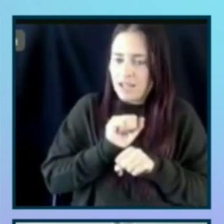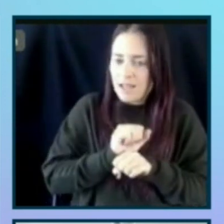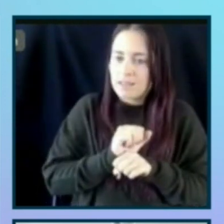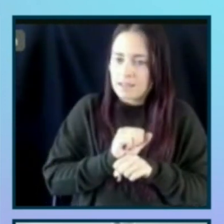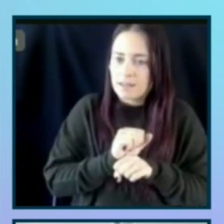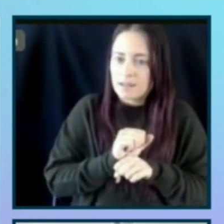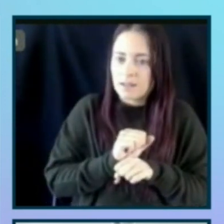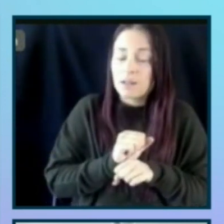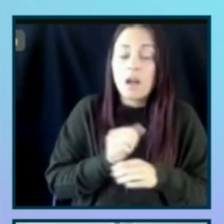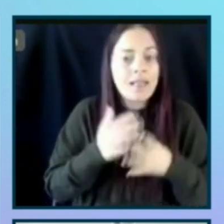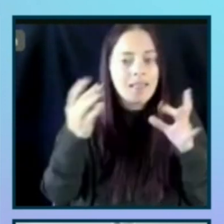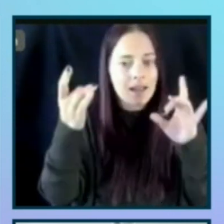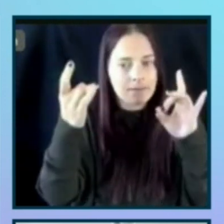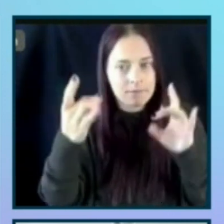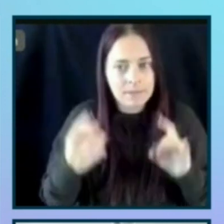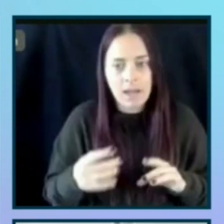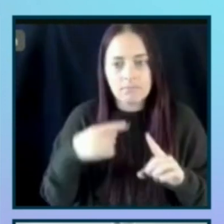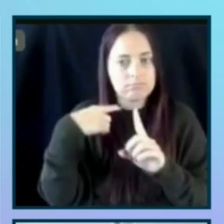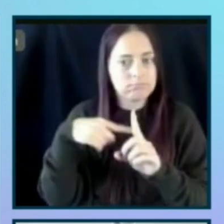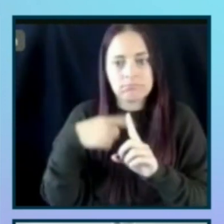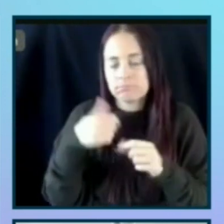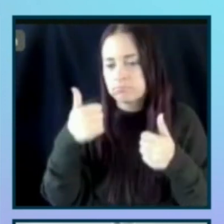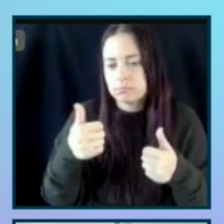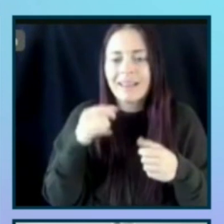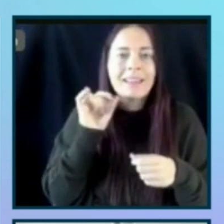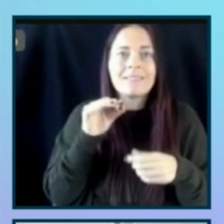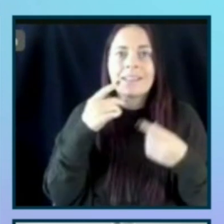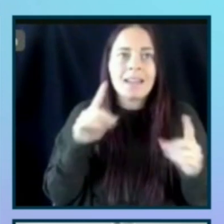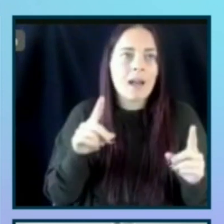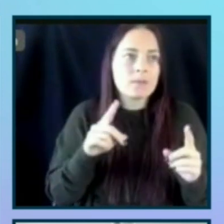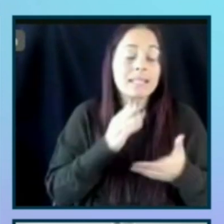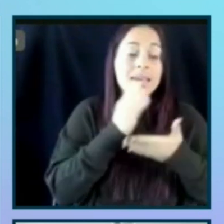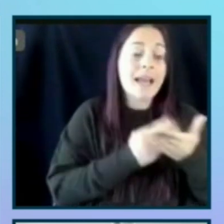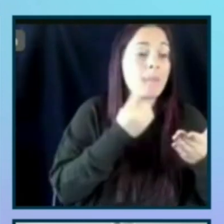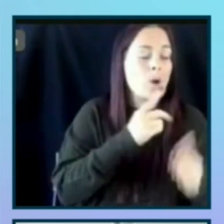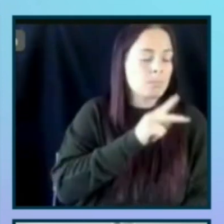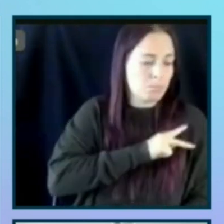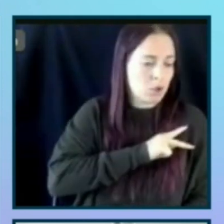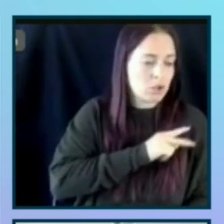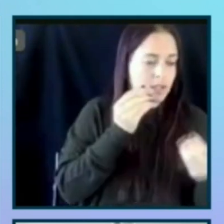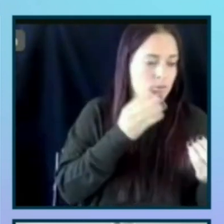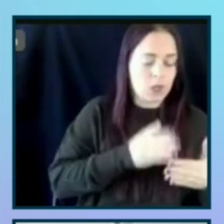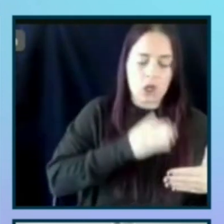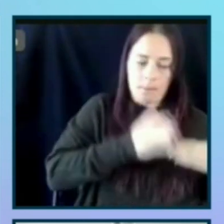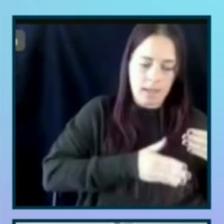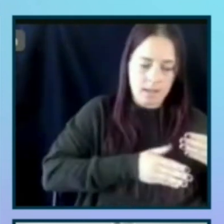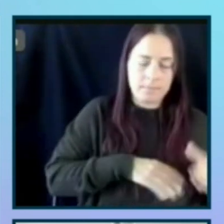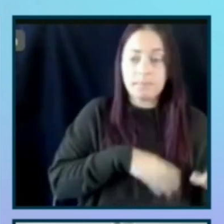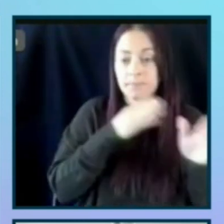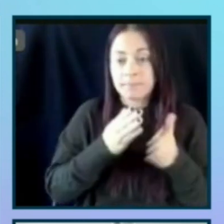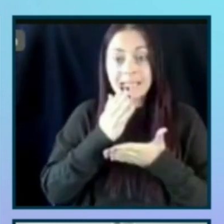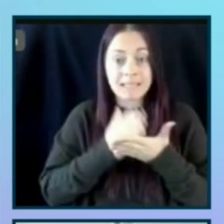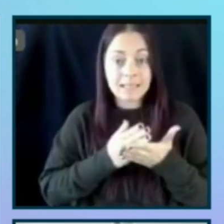lot of positive feedback when there were announcements such as step 1, personal information completed, or step 2,